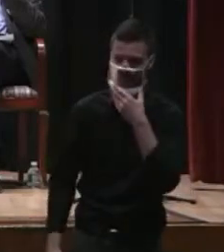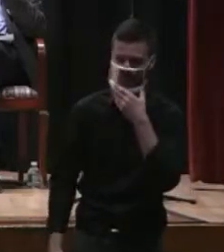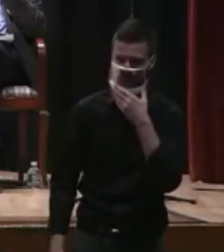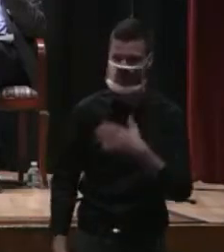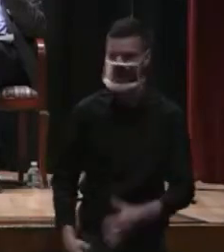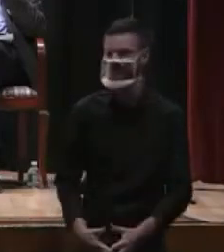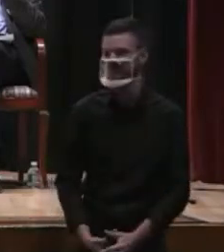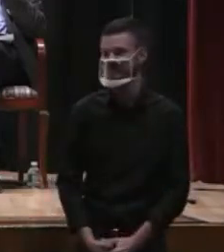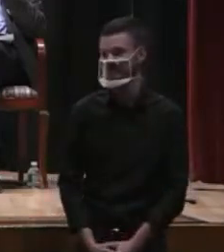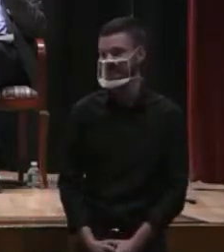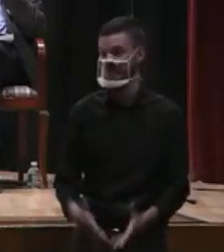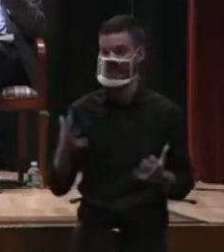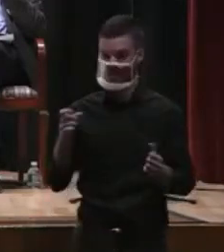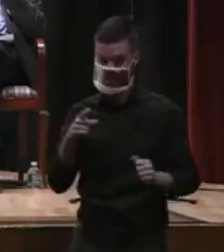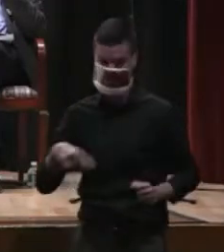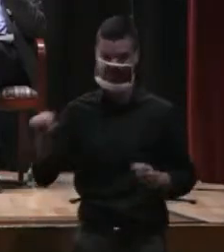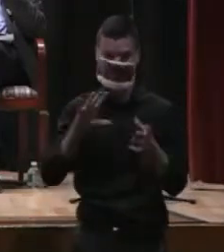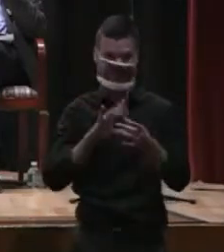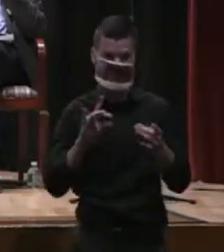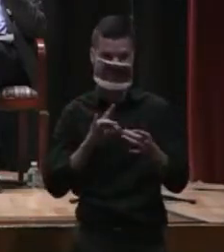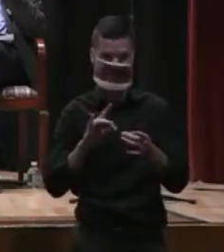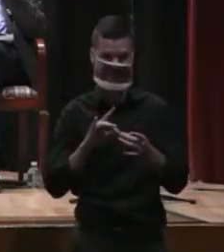Let me hear you say, I decided.